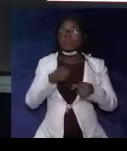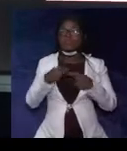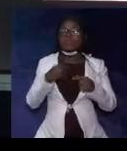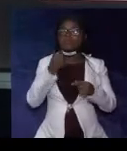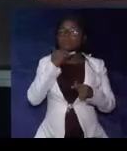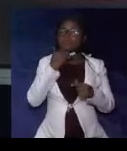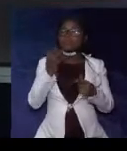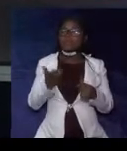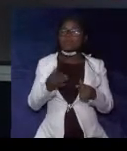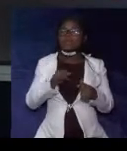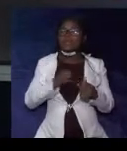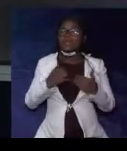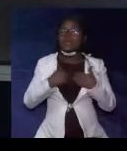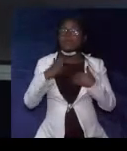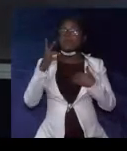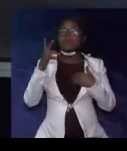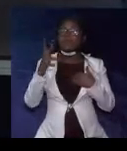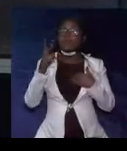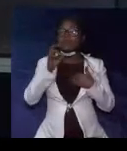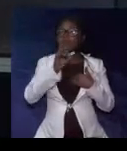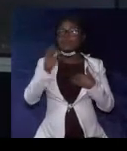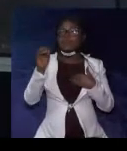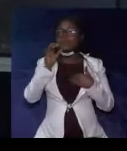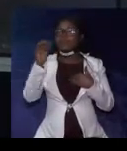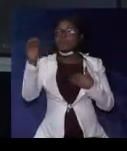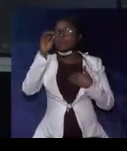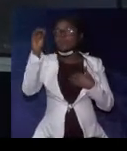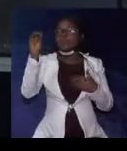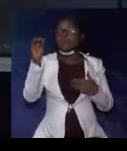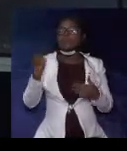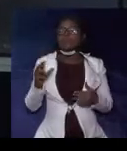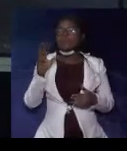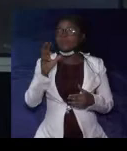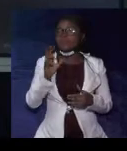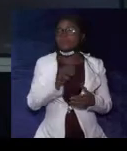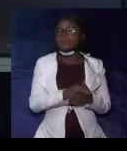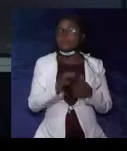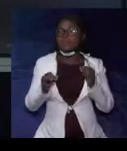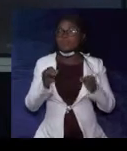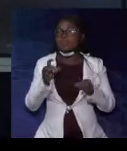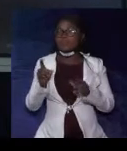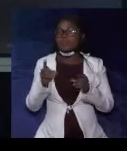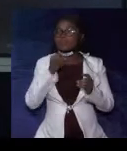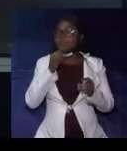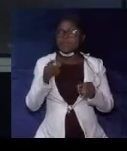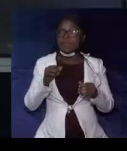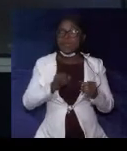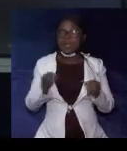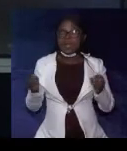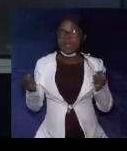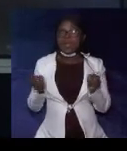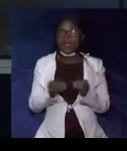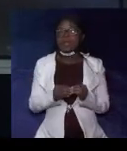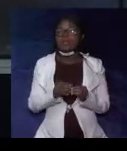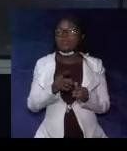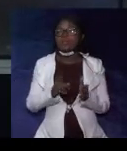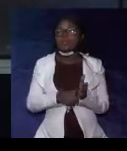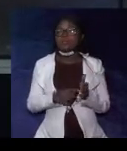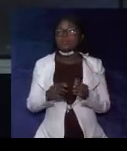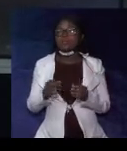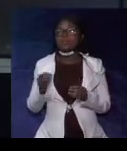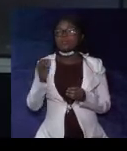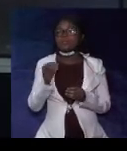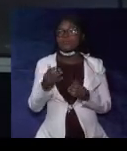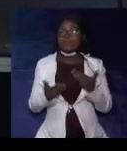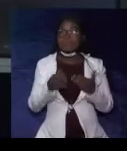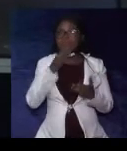there. Okay, so I have 3 zeros here, I have 3 zeros here, I have 3 zeros here. So, okay, maybe that doesn't apply, so I can't add the zeros this time. But